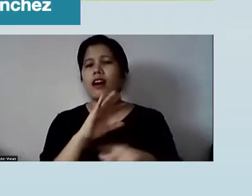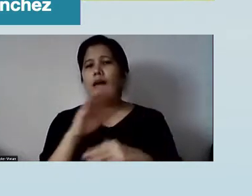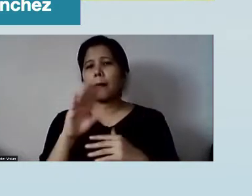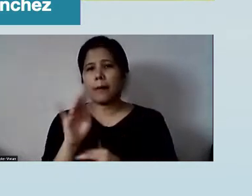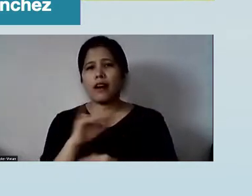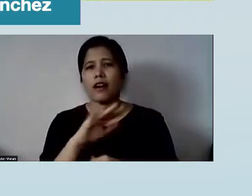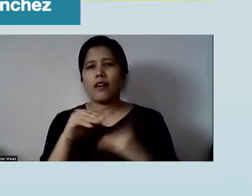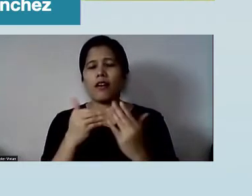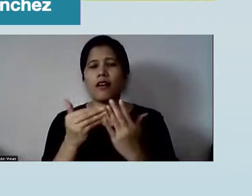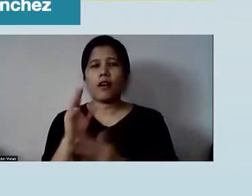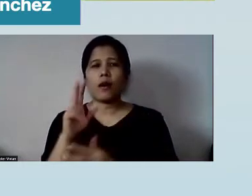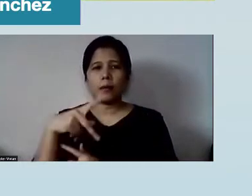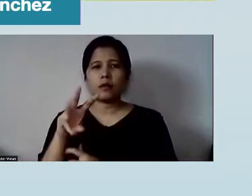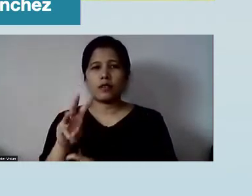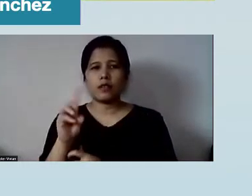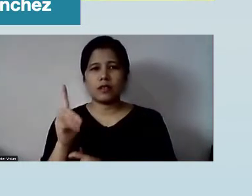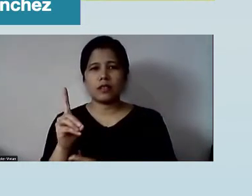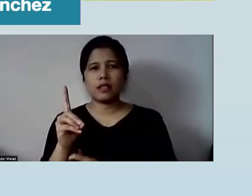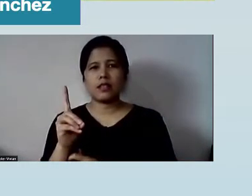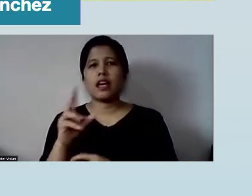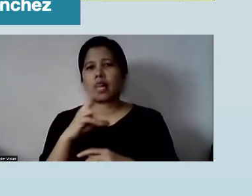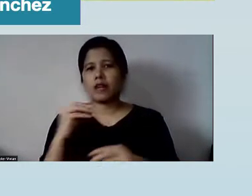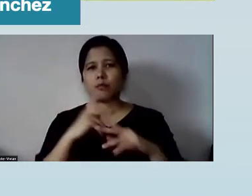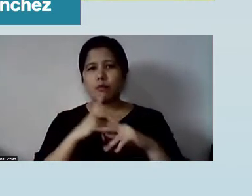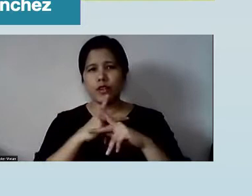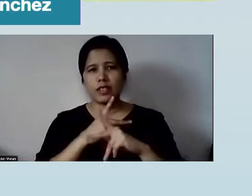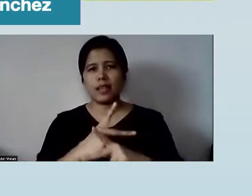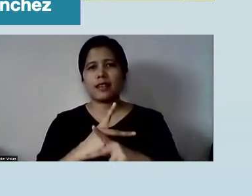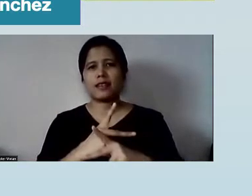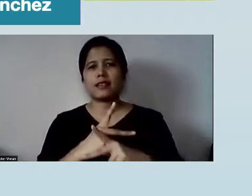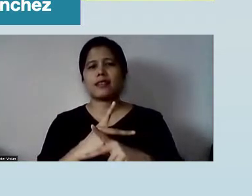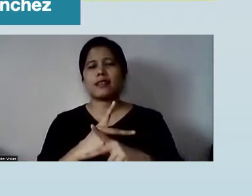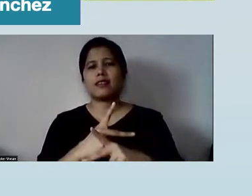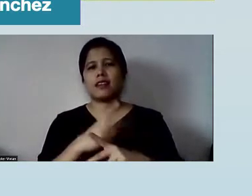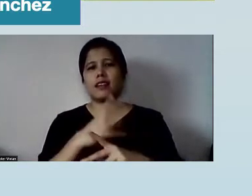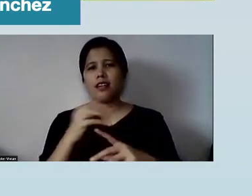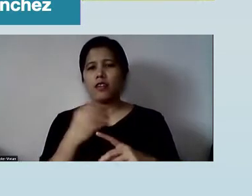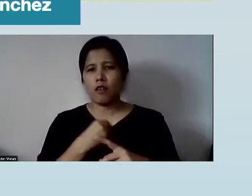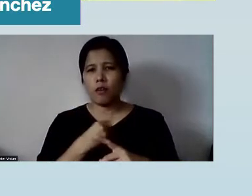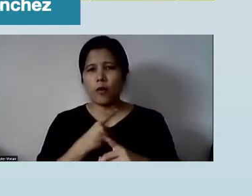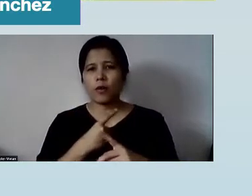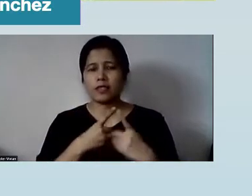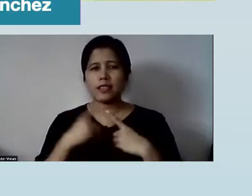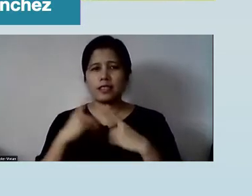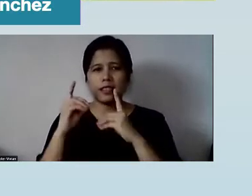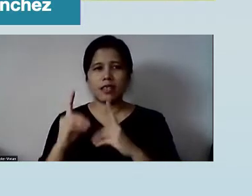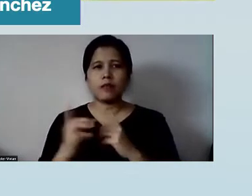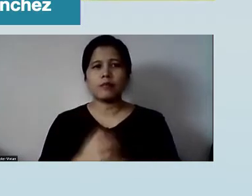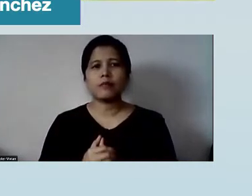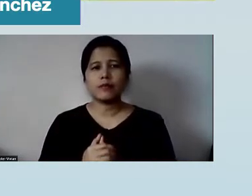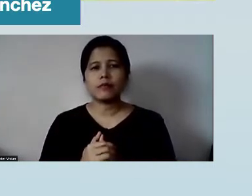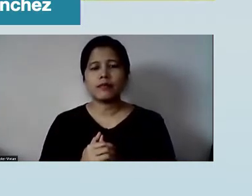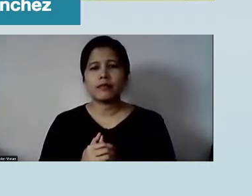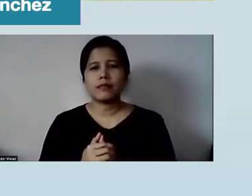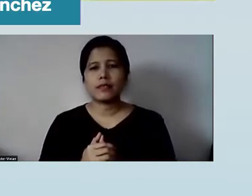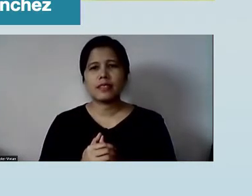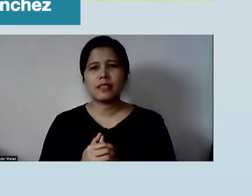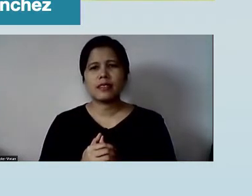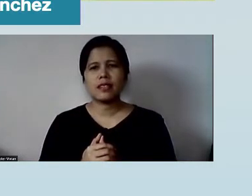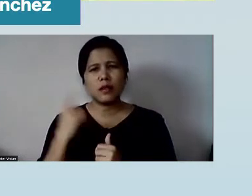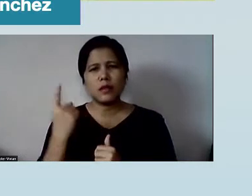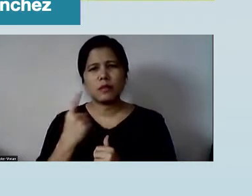persons with disabilities and to protect for their inherent dignity. Sabi ni Phil kanina, palagi siya